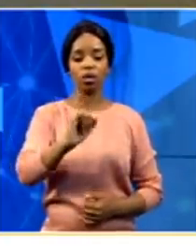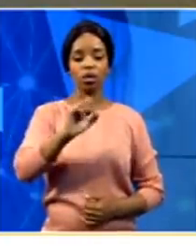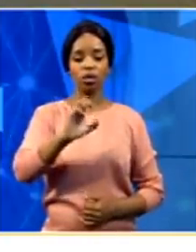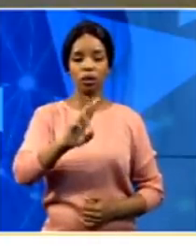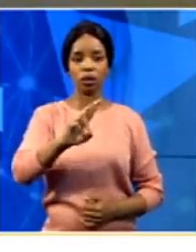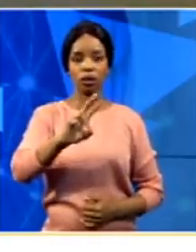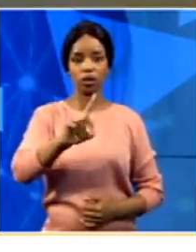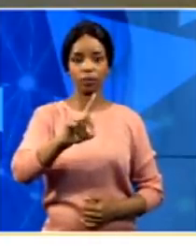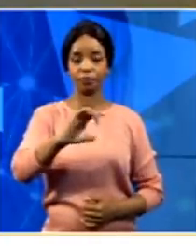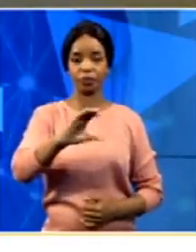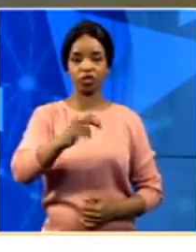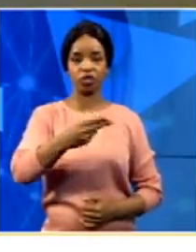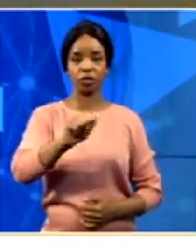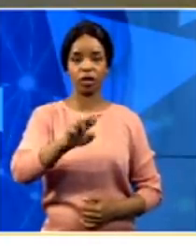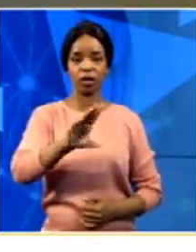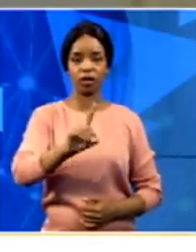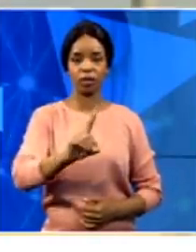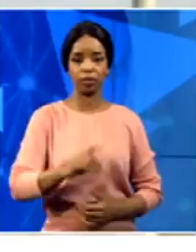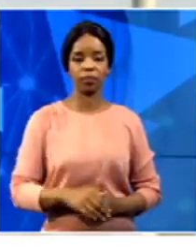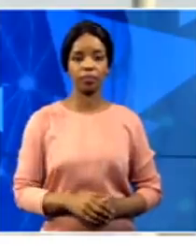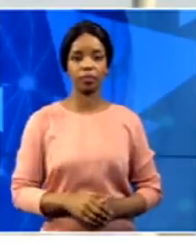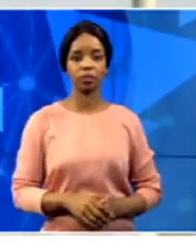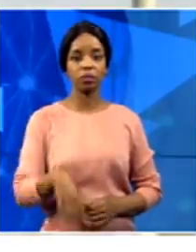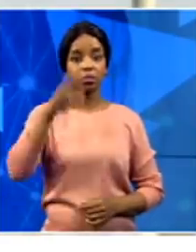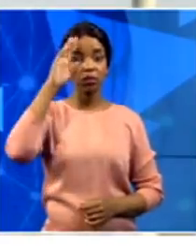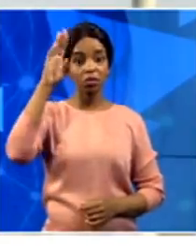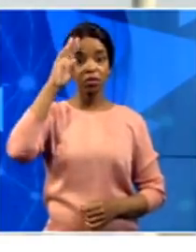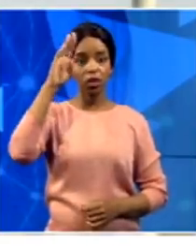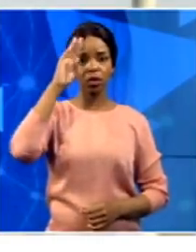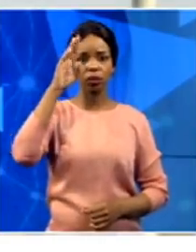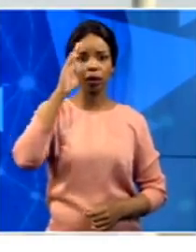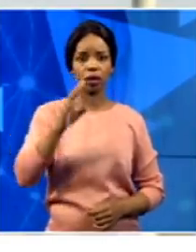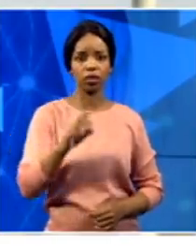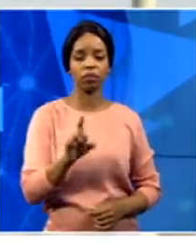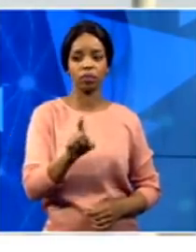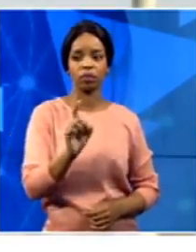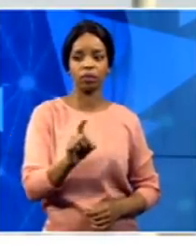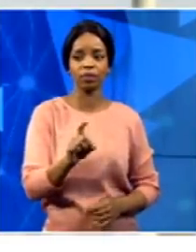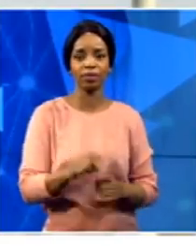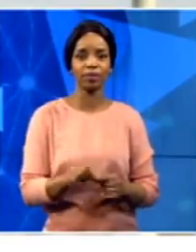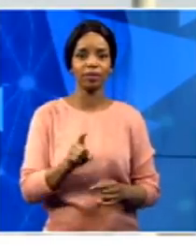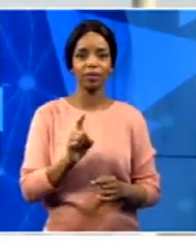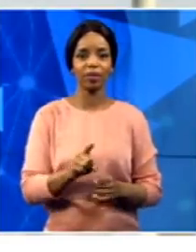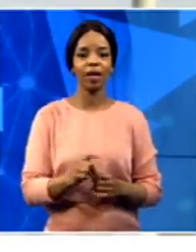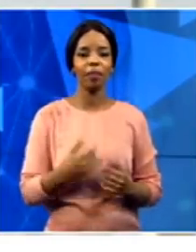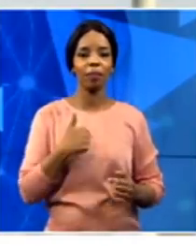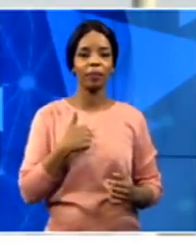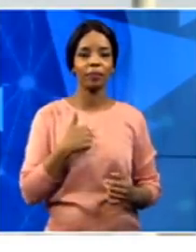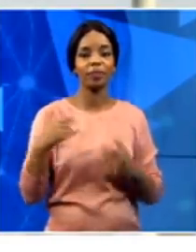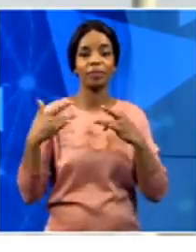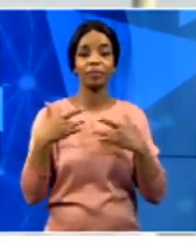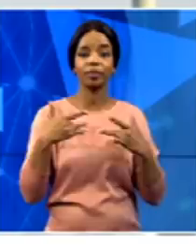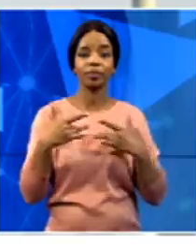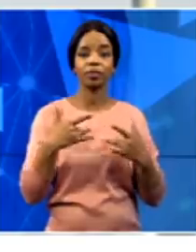Leon. Hi, please give us your question. What's happening? Leon, just want to ask, our company didn't provide us with the permit, and